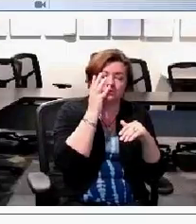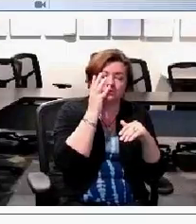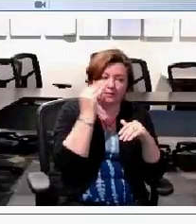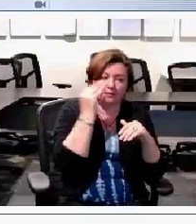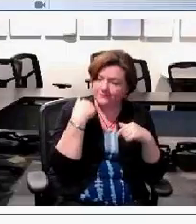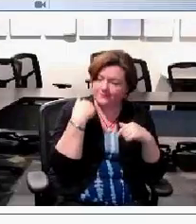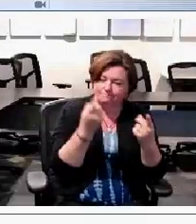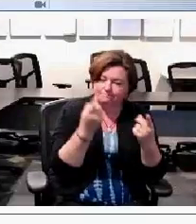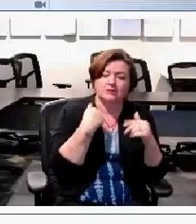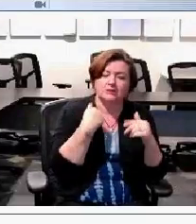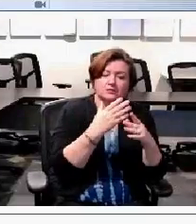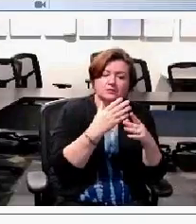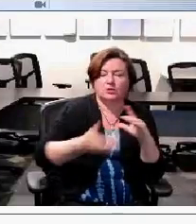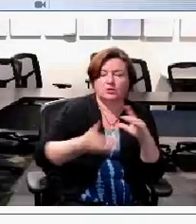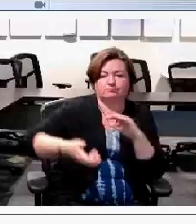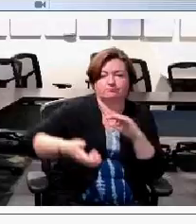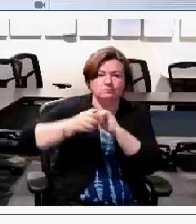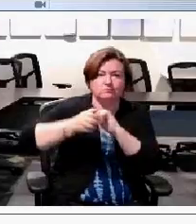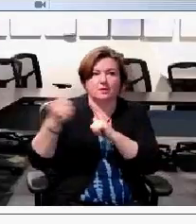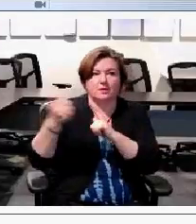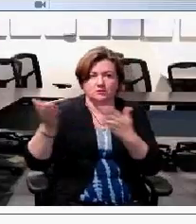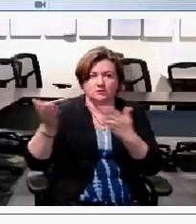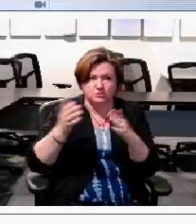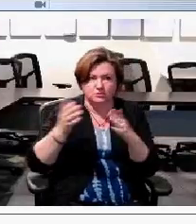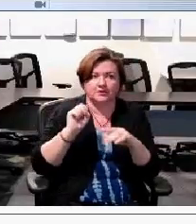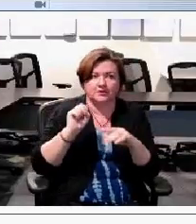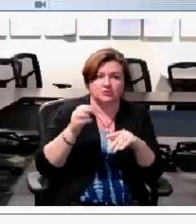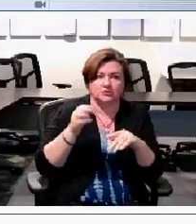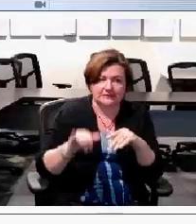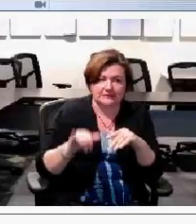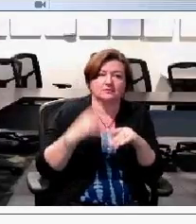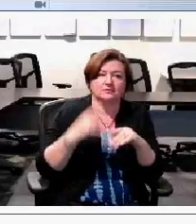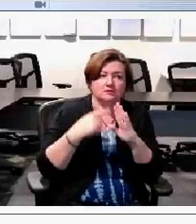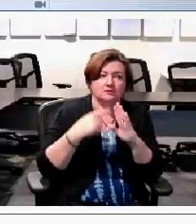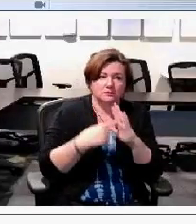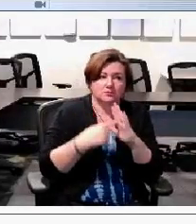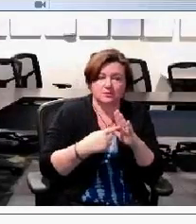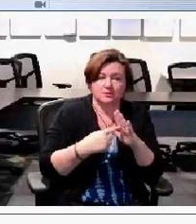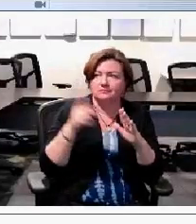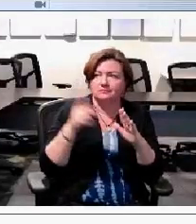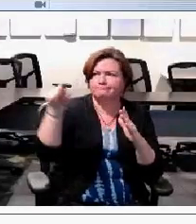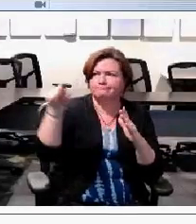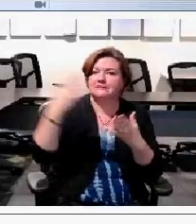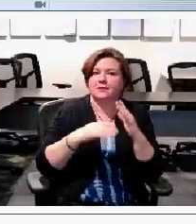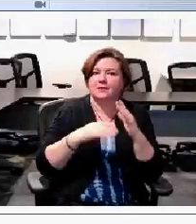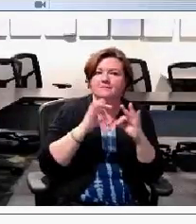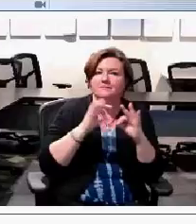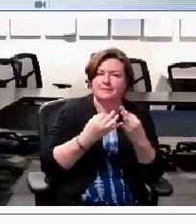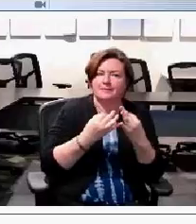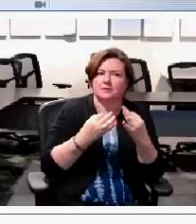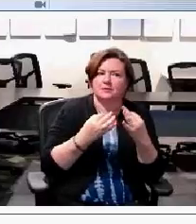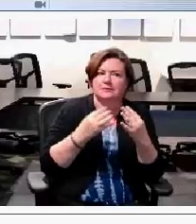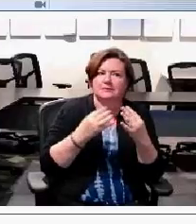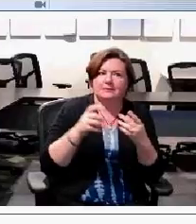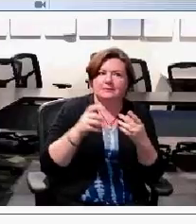in partnering with their survey agencies so we can support the more vulnerable families.